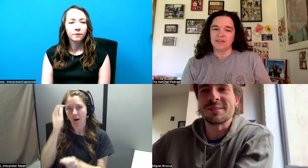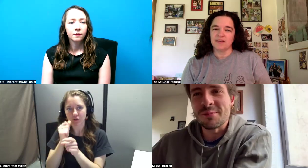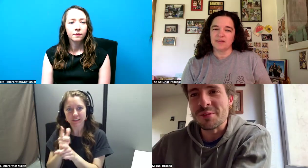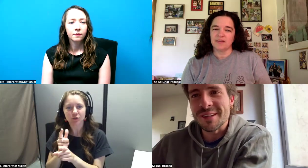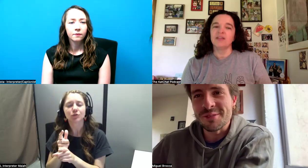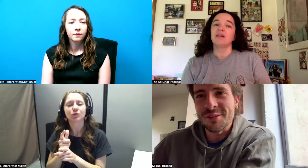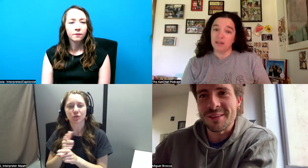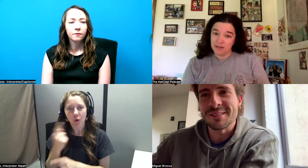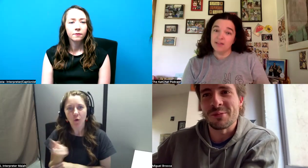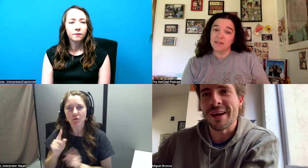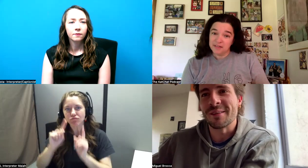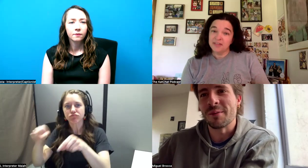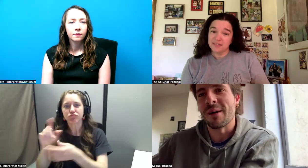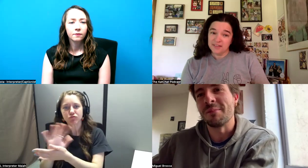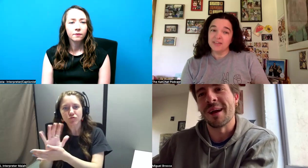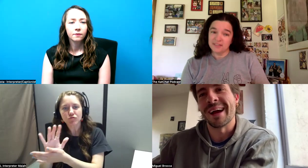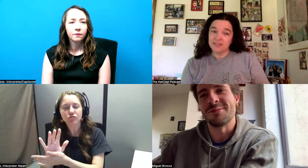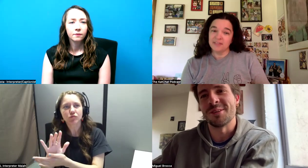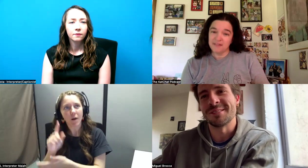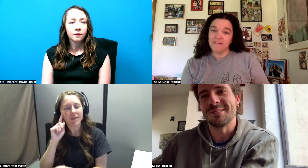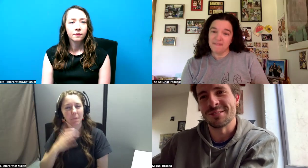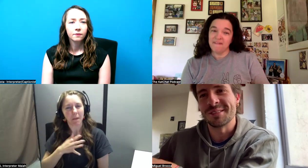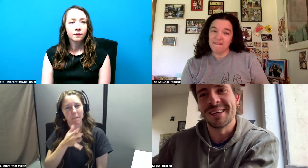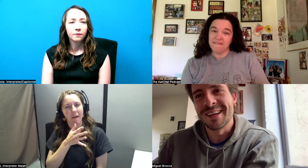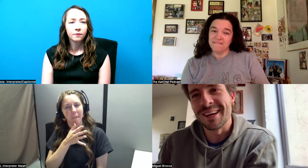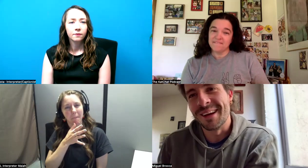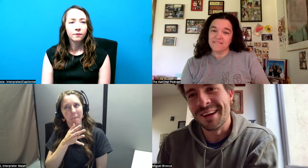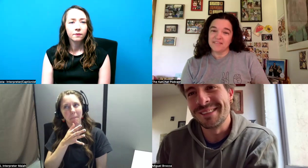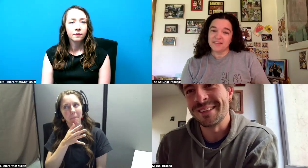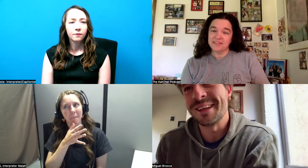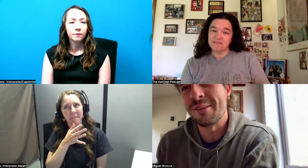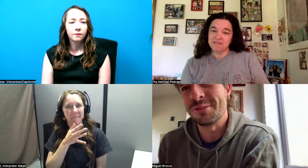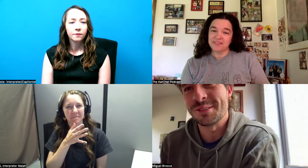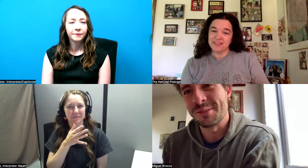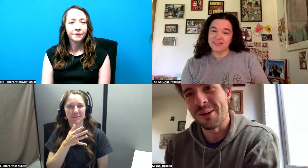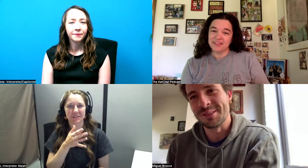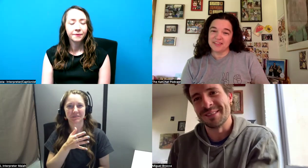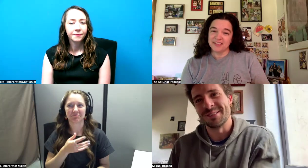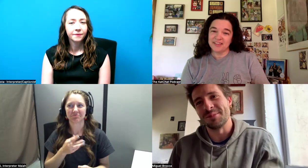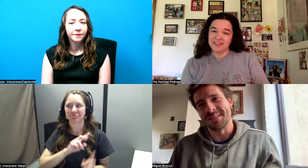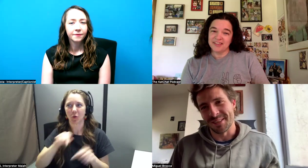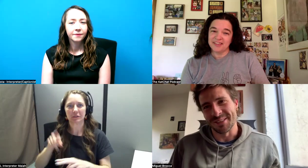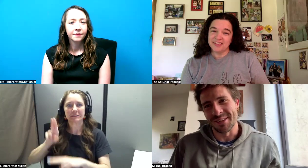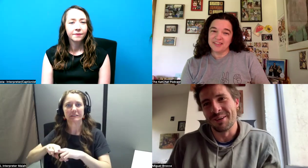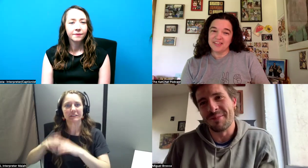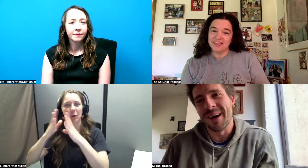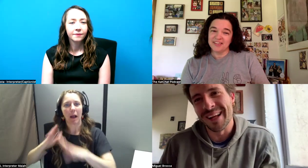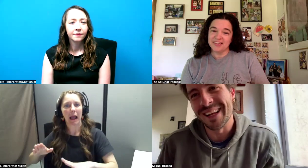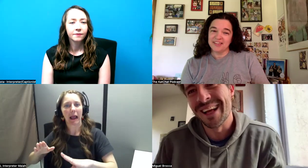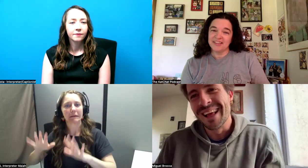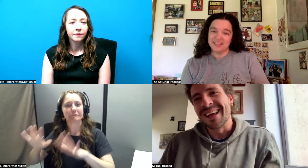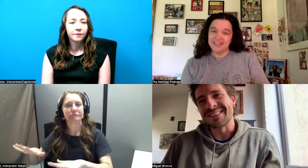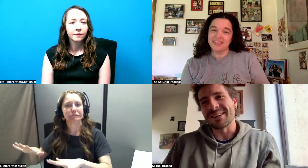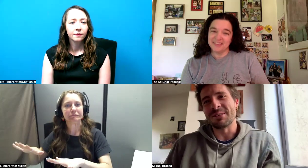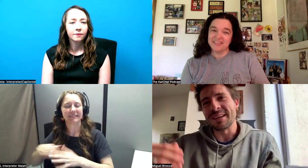went to the movies. I figured that's a way that my mom had for us to just sit down for 2 hours and just be chill.